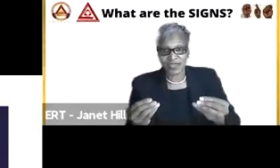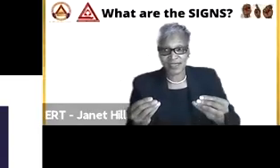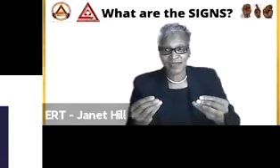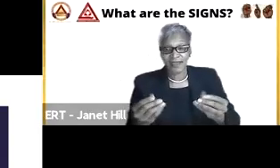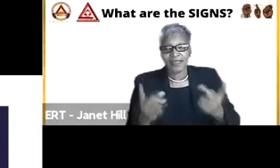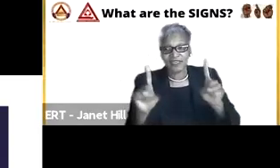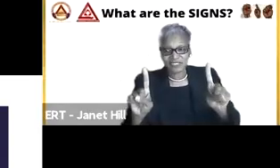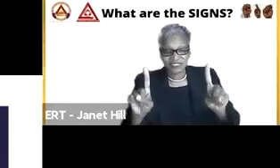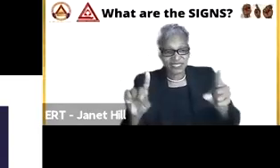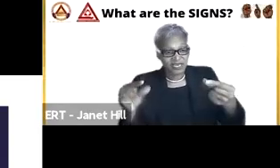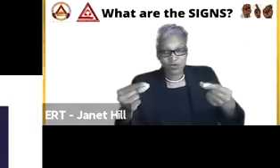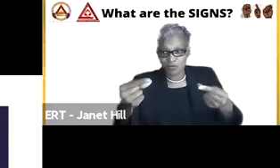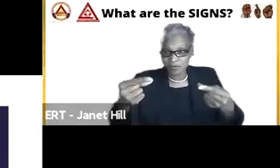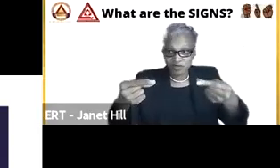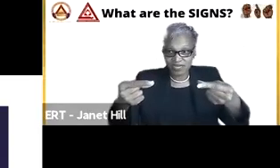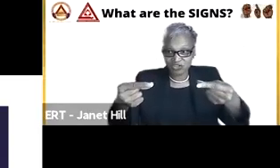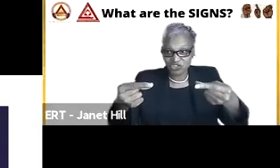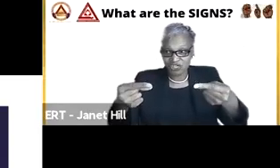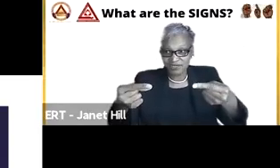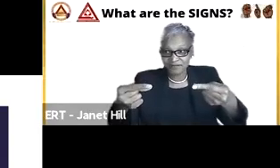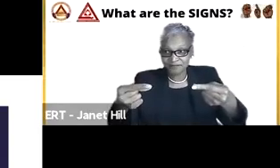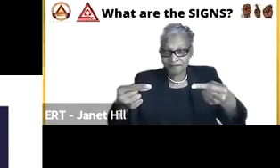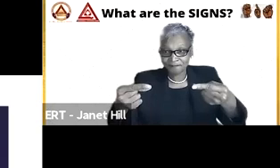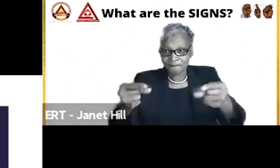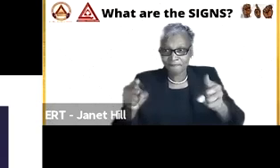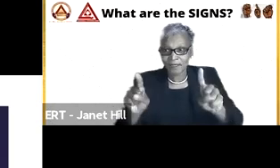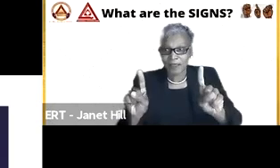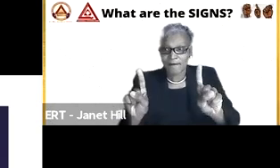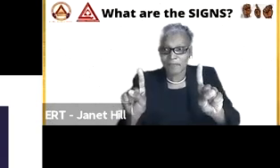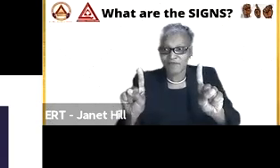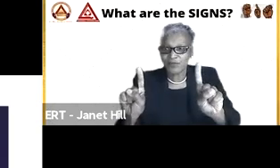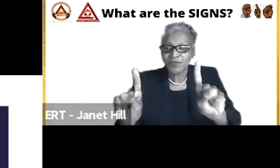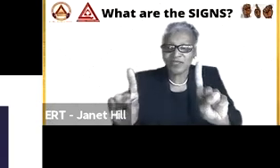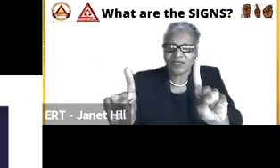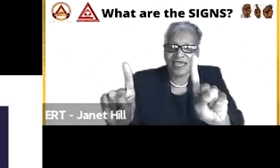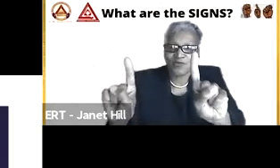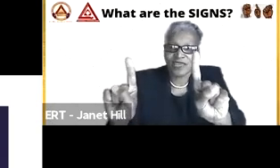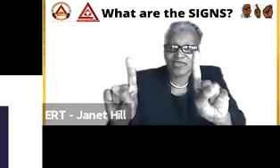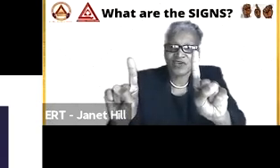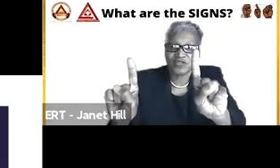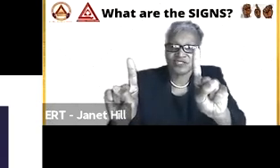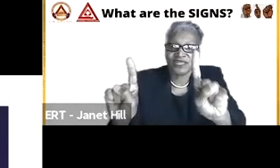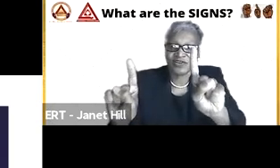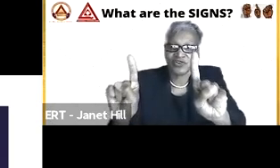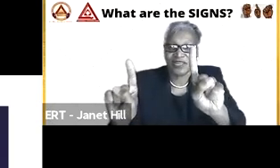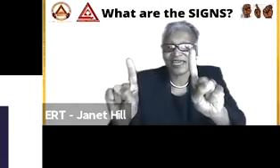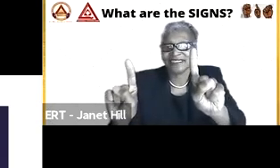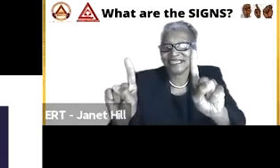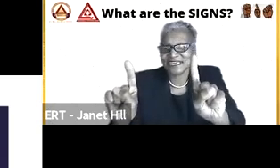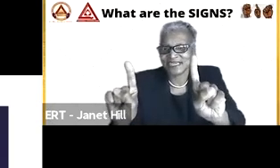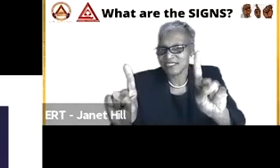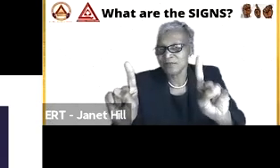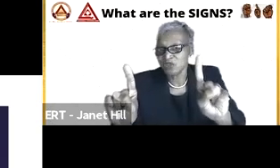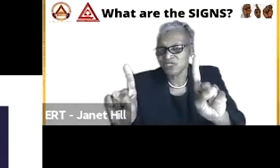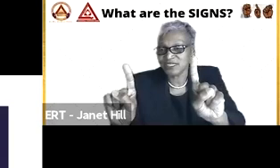letters, okay? This is the letter, remember the letter G? if you put it like right here, it's a letter like